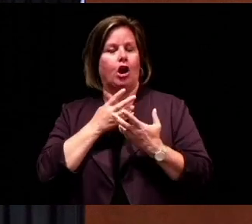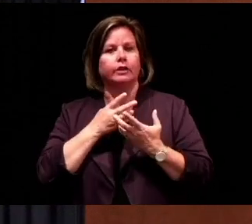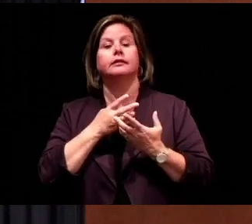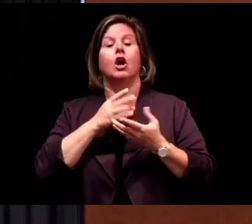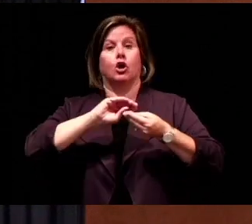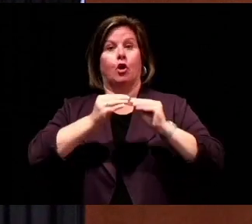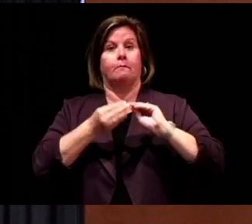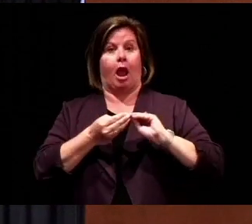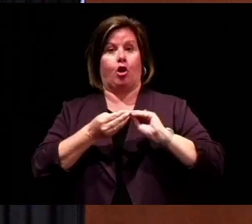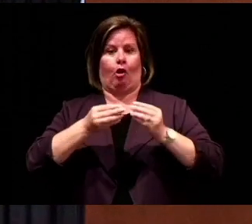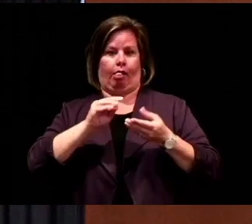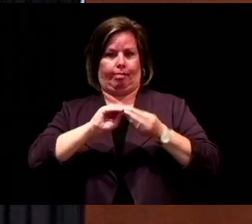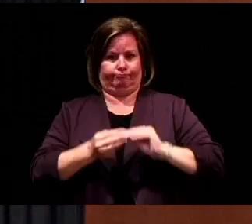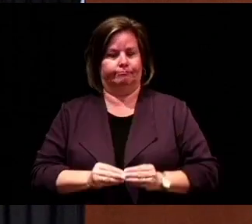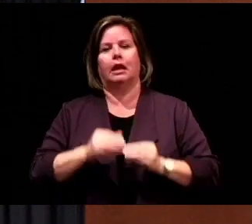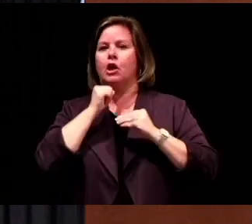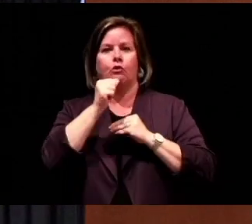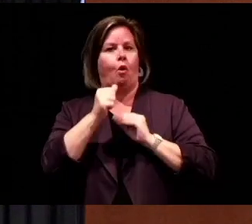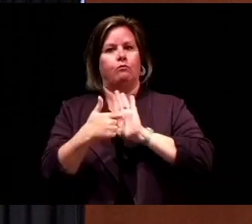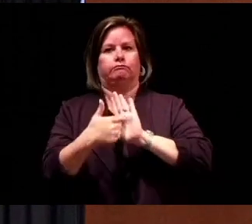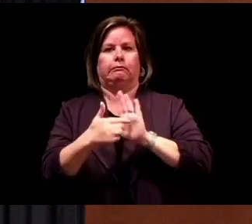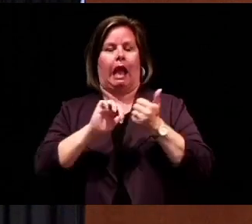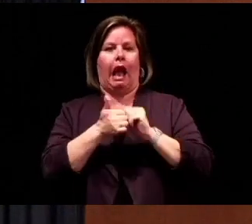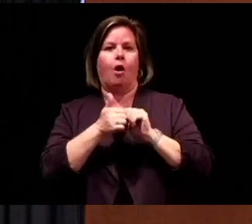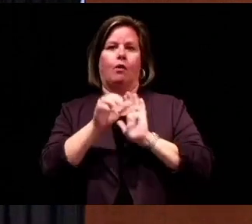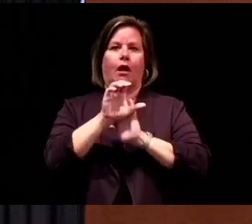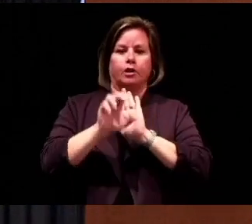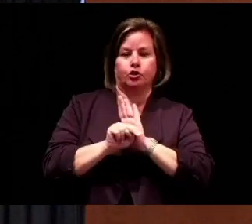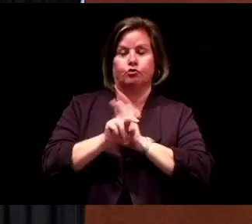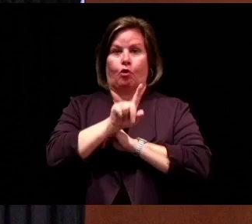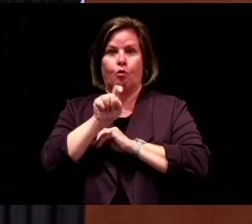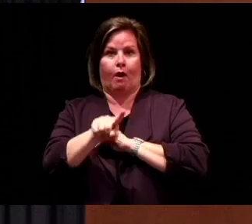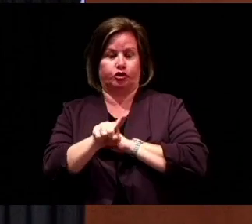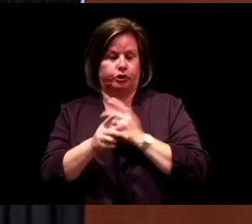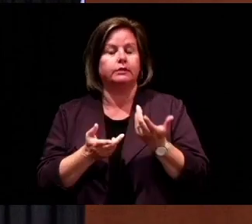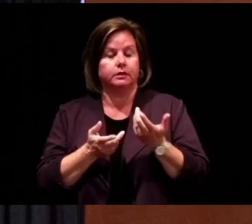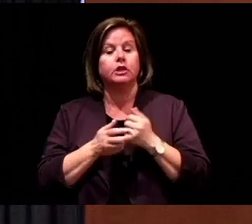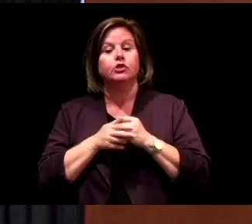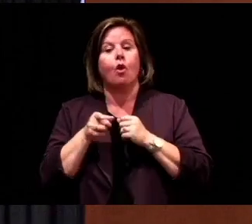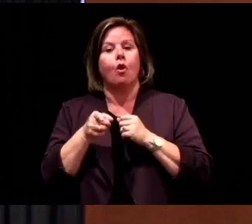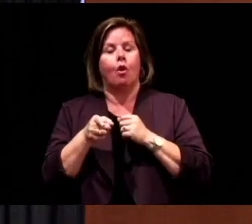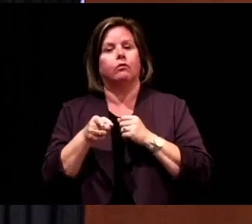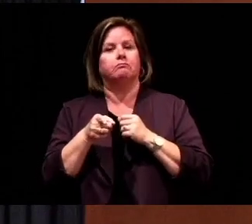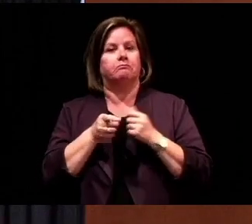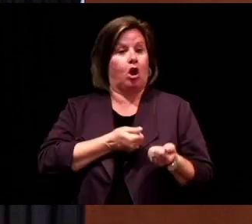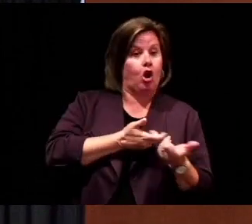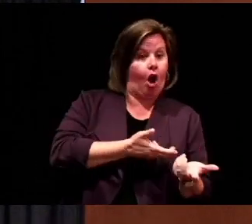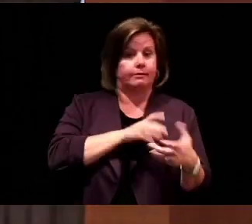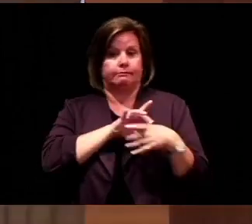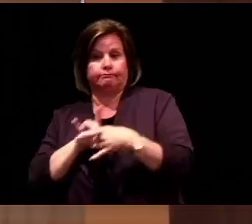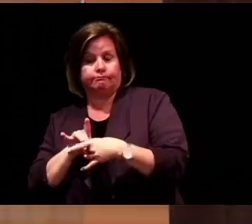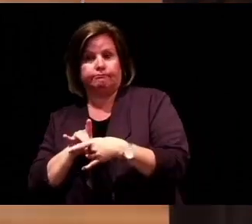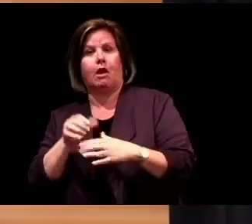I think it's dicta, but it's being followed. The Supreme Court in Inclusive Communities granted cert on 2 questions. There were